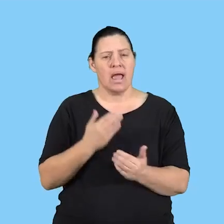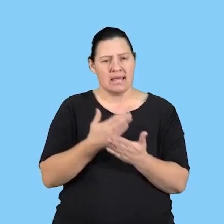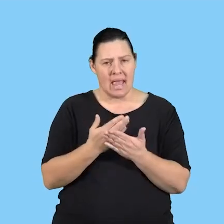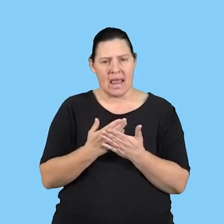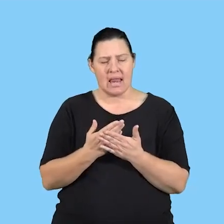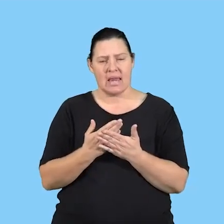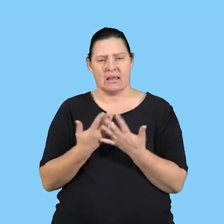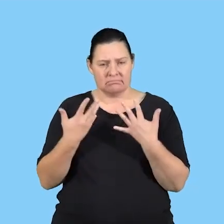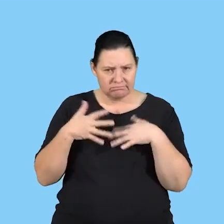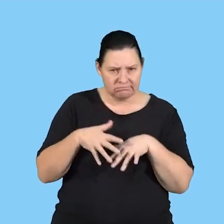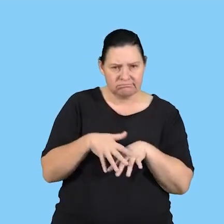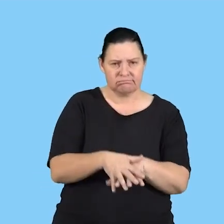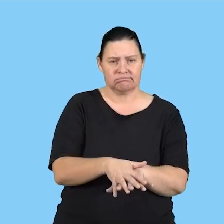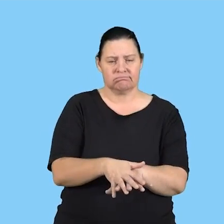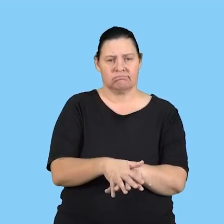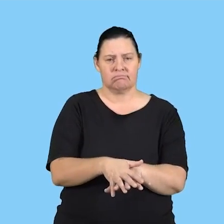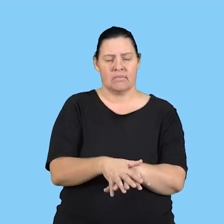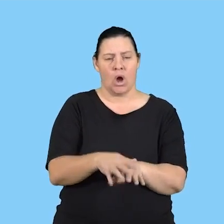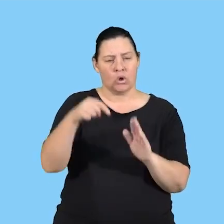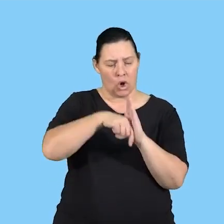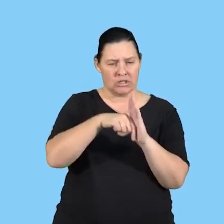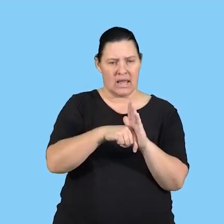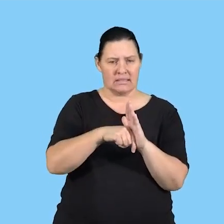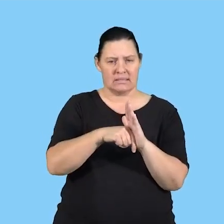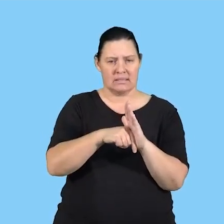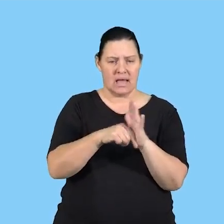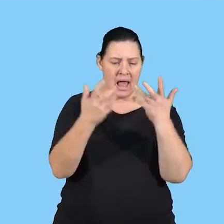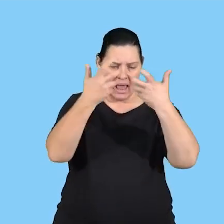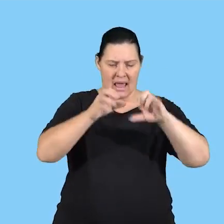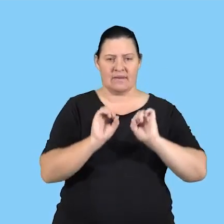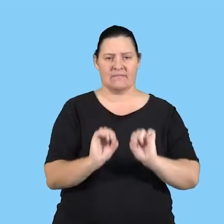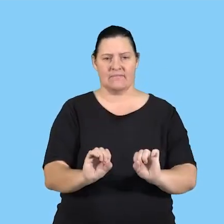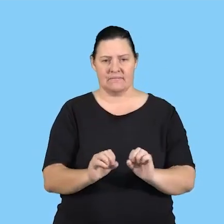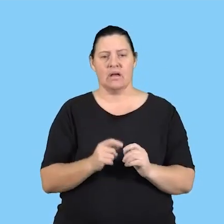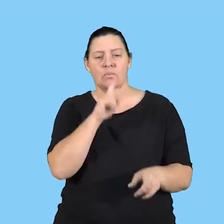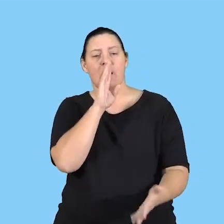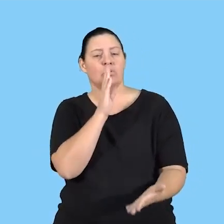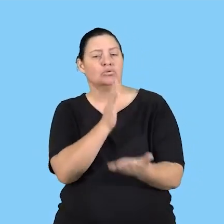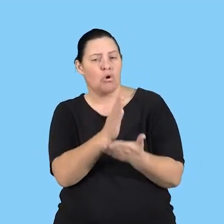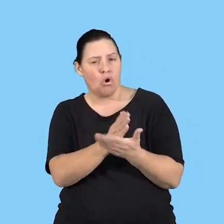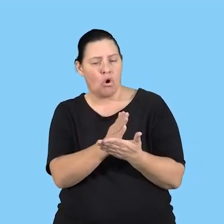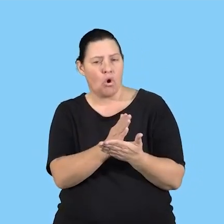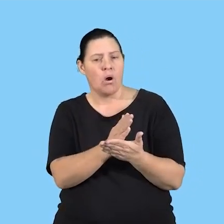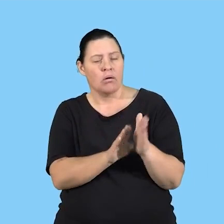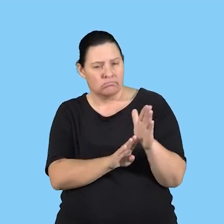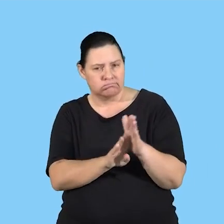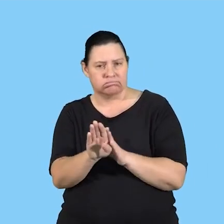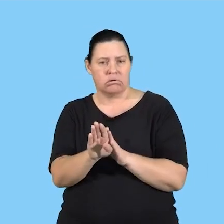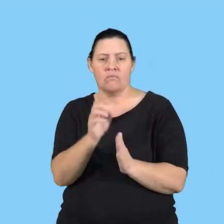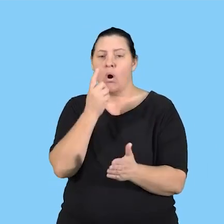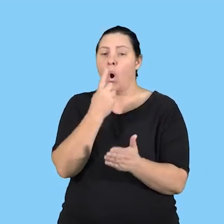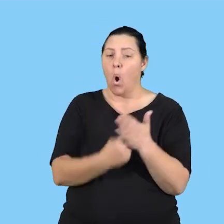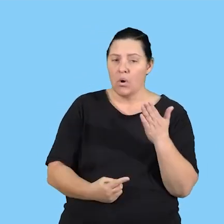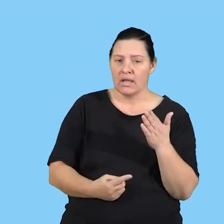to streamline and align the content, also to ensure progression